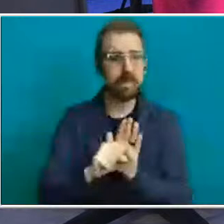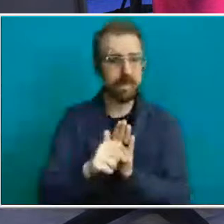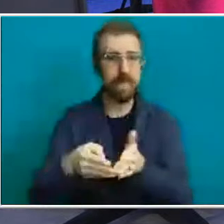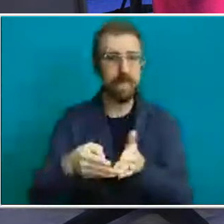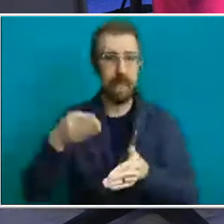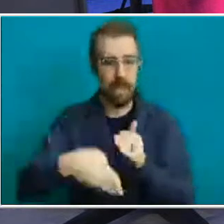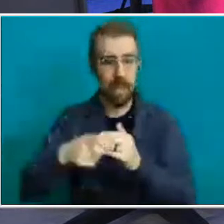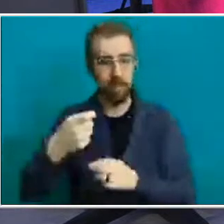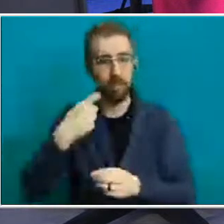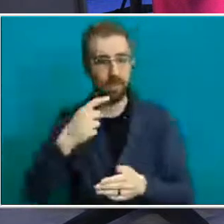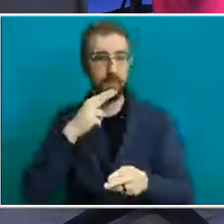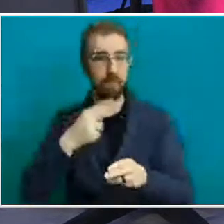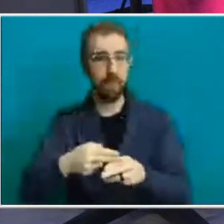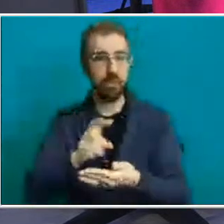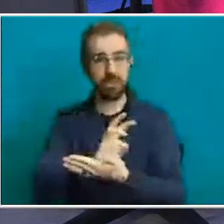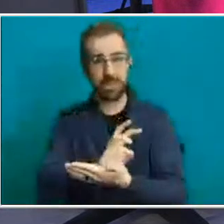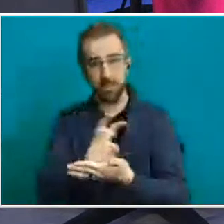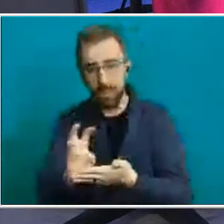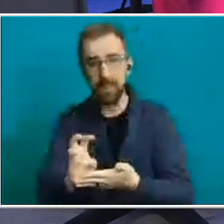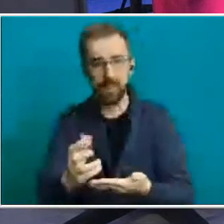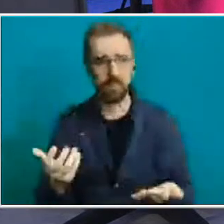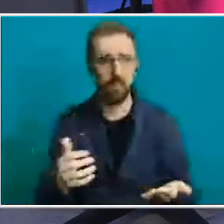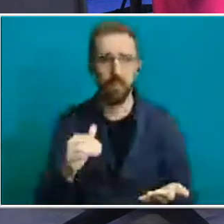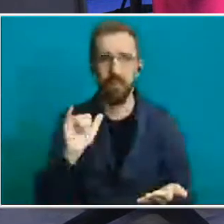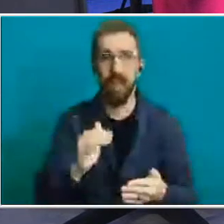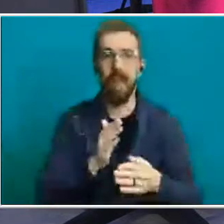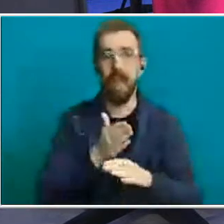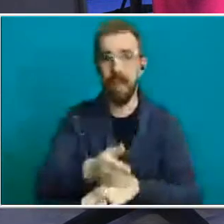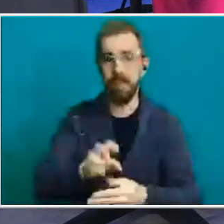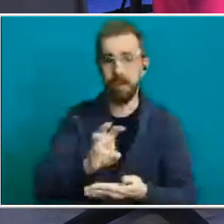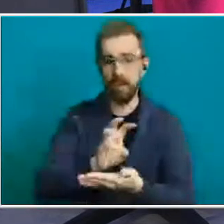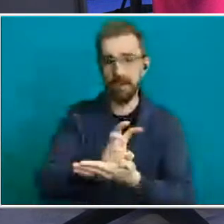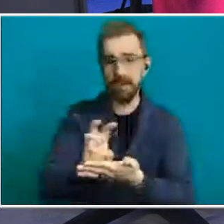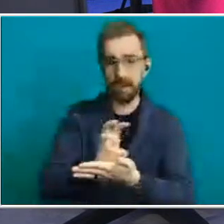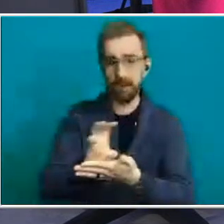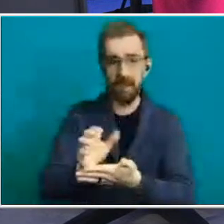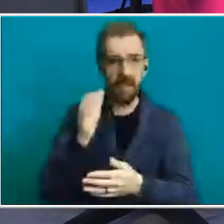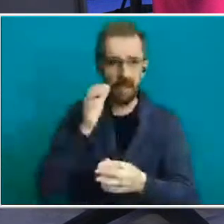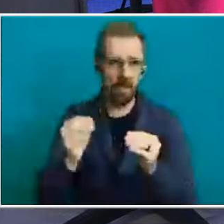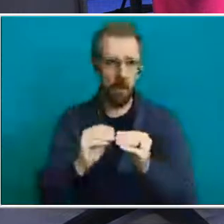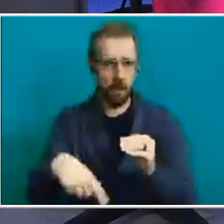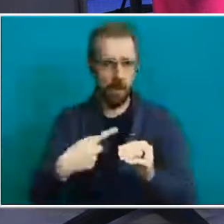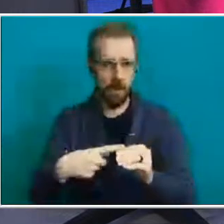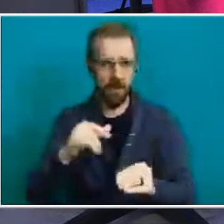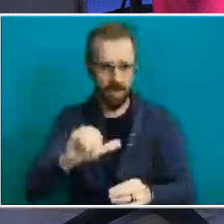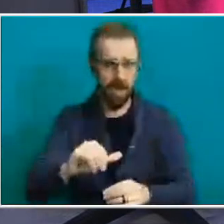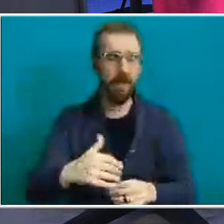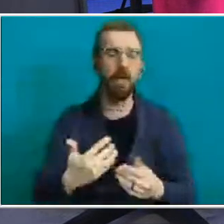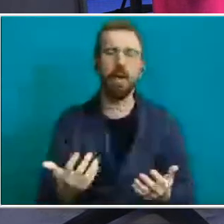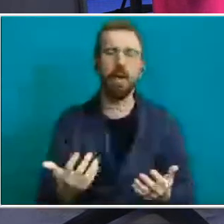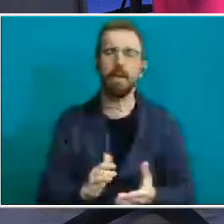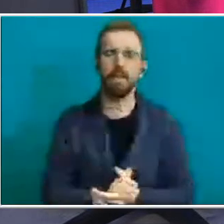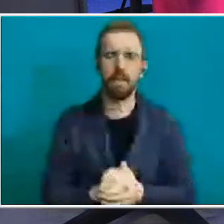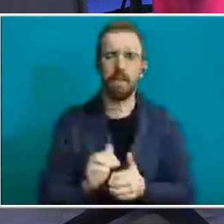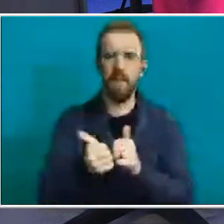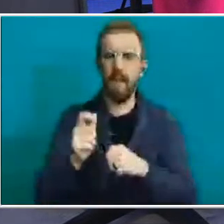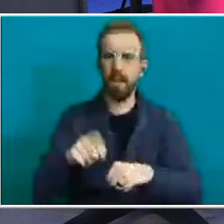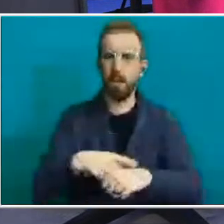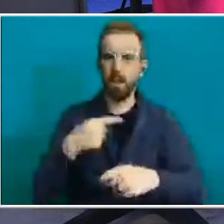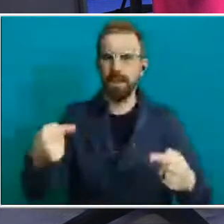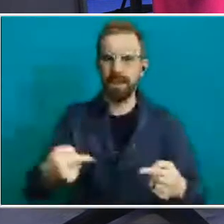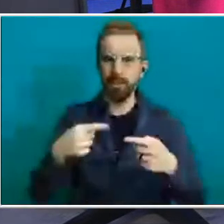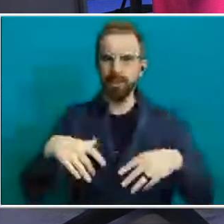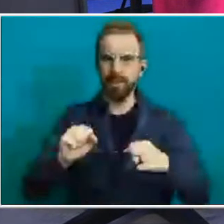weeks. So that's so after that 6 weeks, and I want to hear a little bit more, but how long does this injury take to heal beyond the